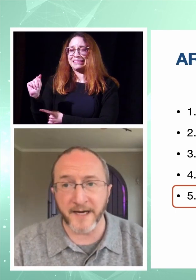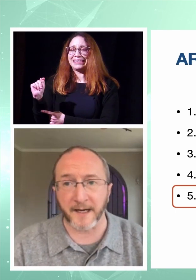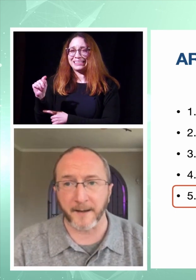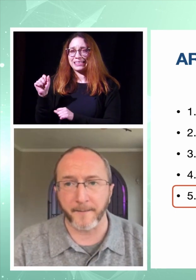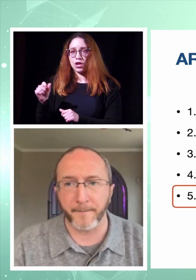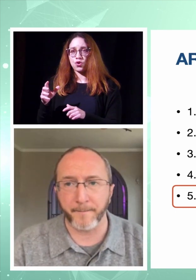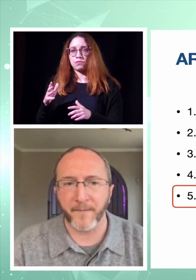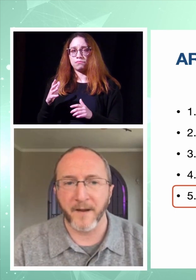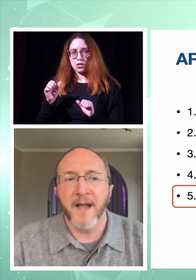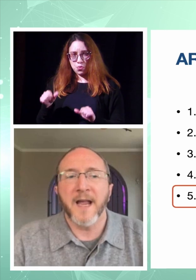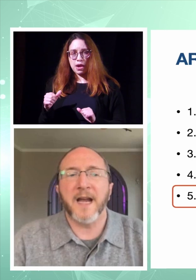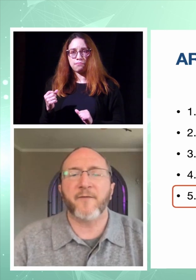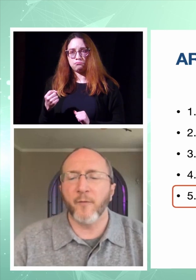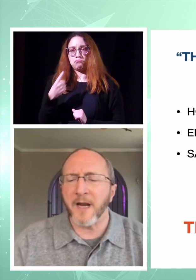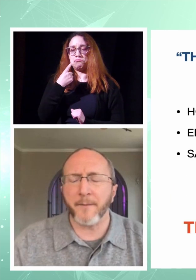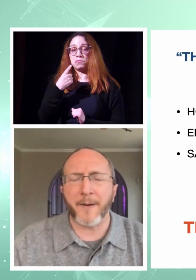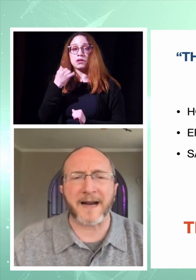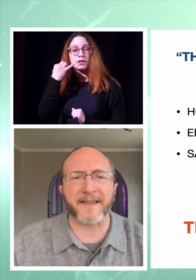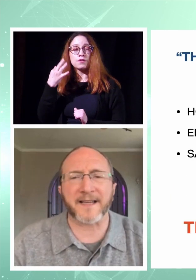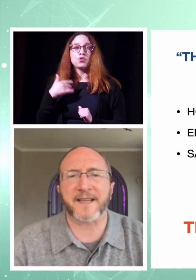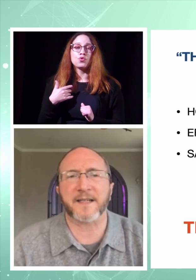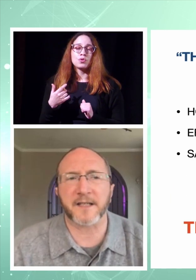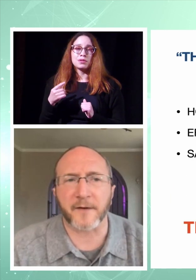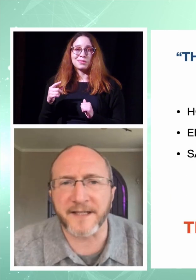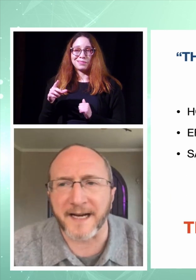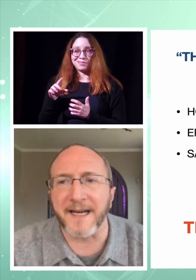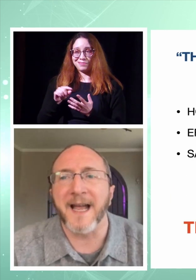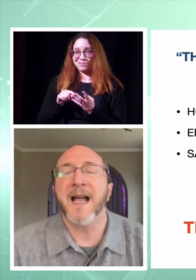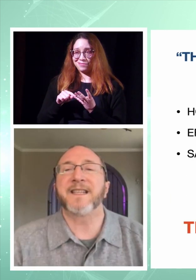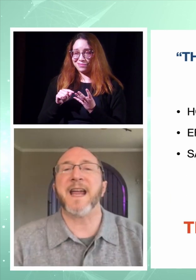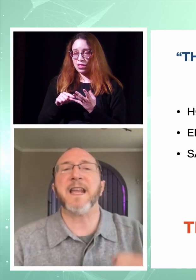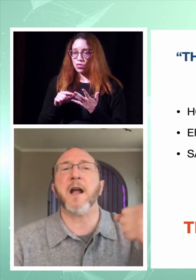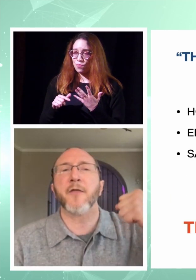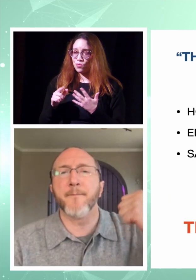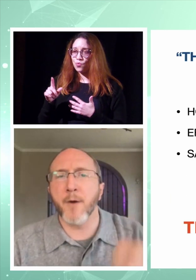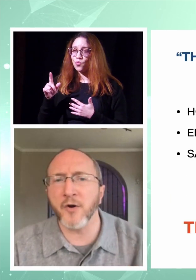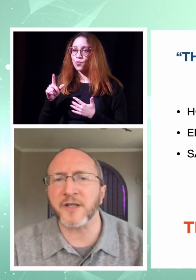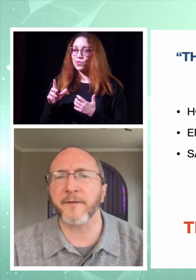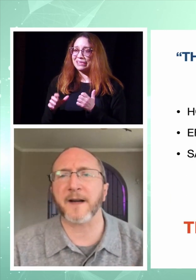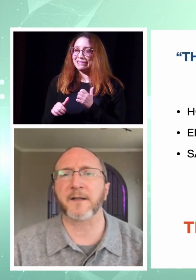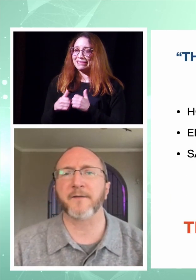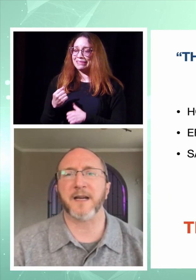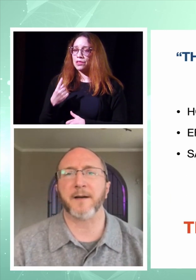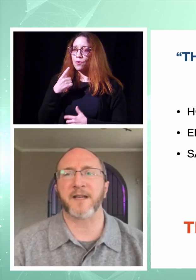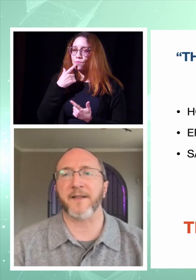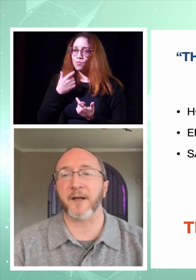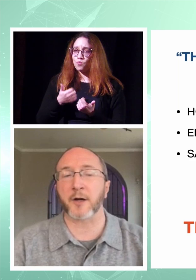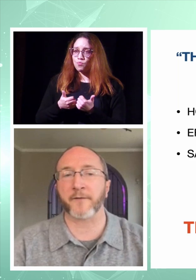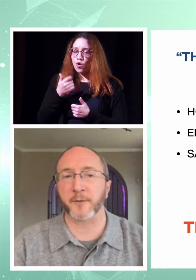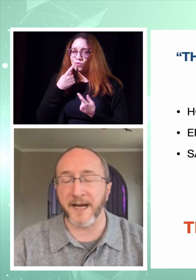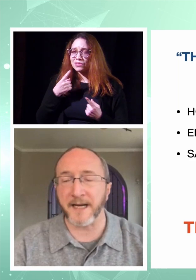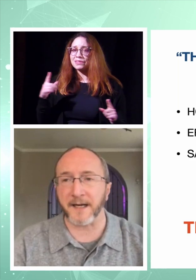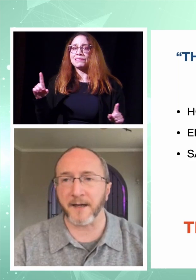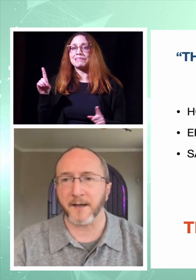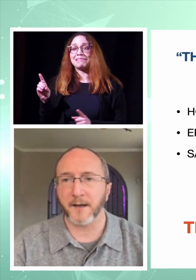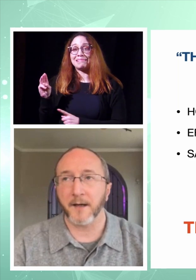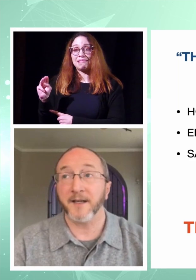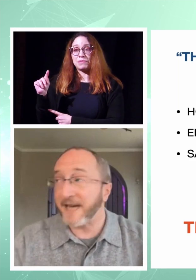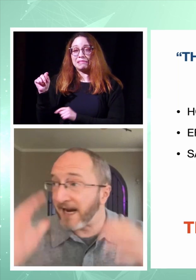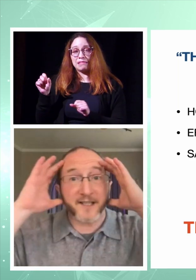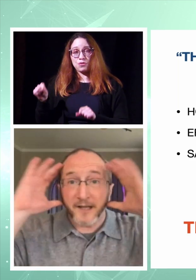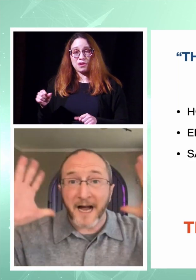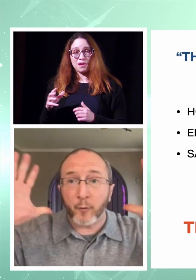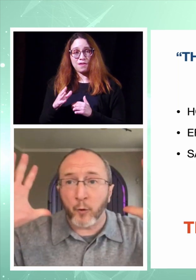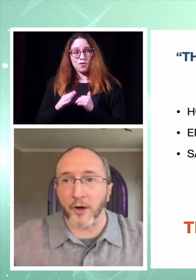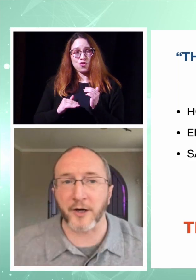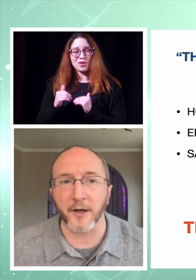comfortable taking. And if we unpack that sentence for a second, taking the most effective DMT that you're comfortable taking